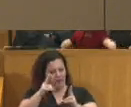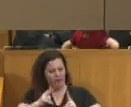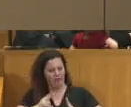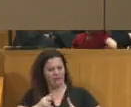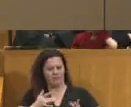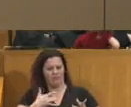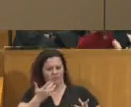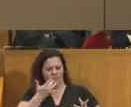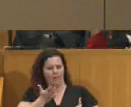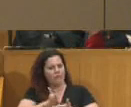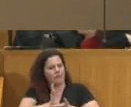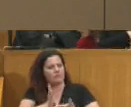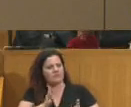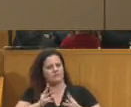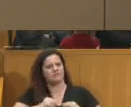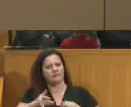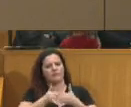Thank you very much.